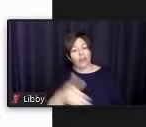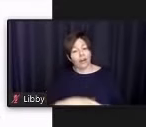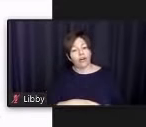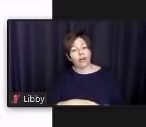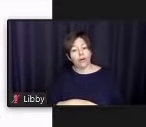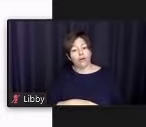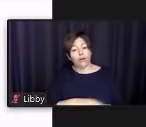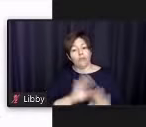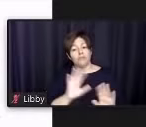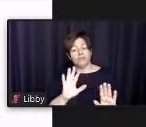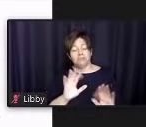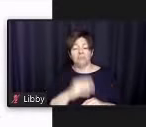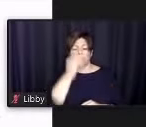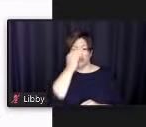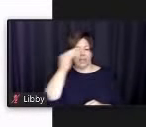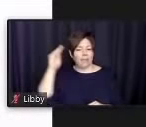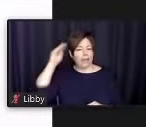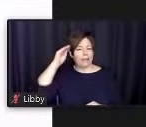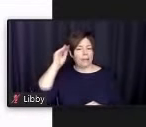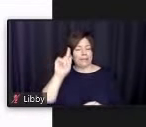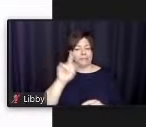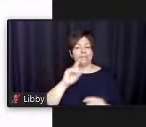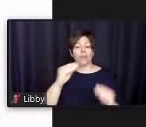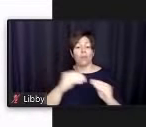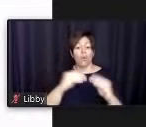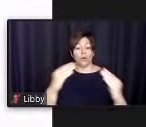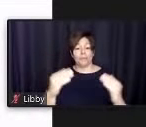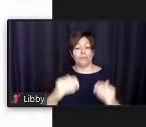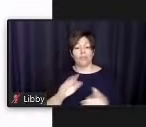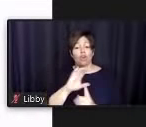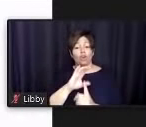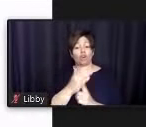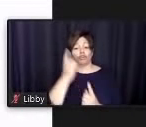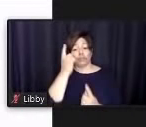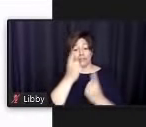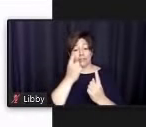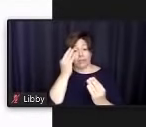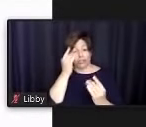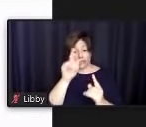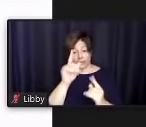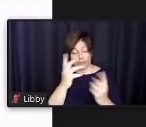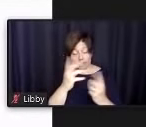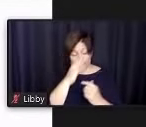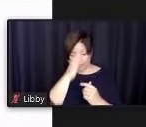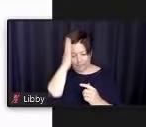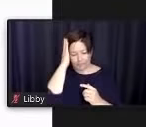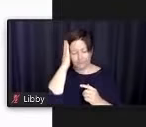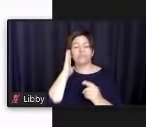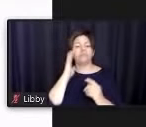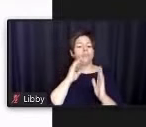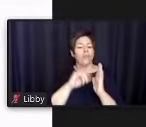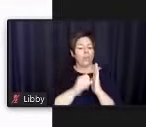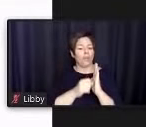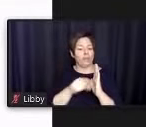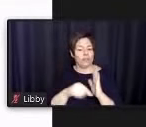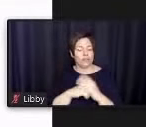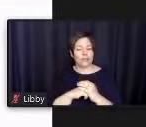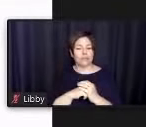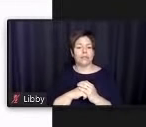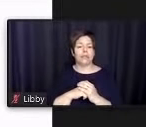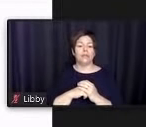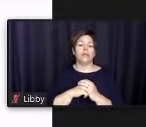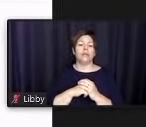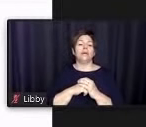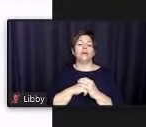that in mind. So wait, more on cultural considerations. Cultural considerations, and I want to emphasize this,